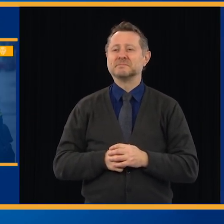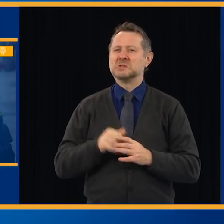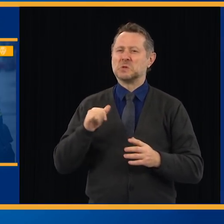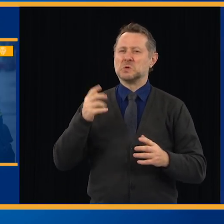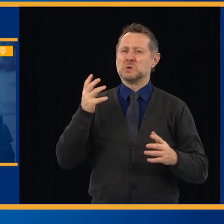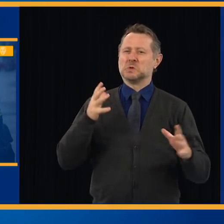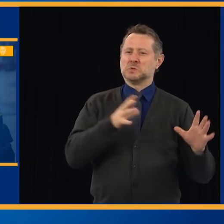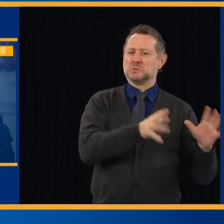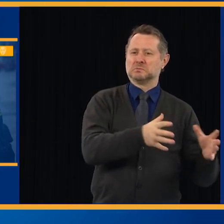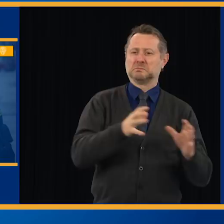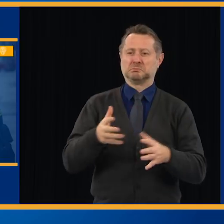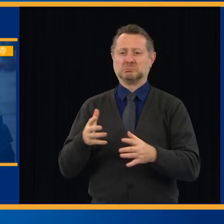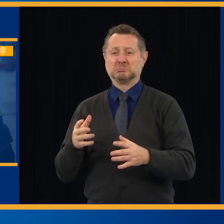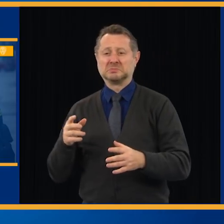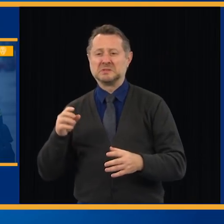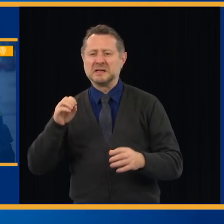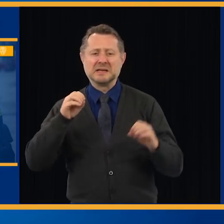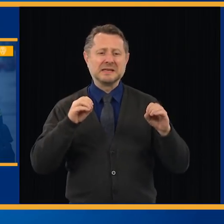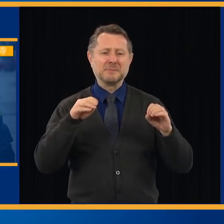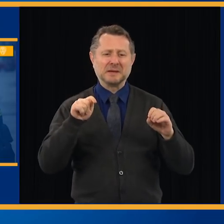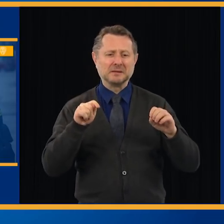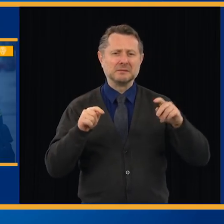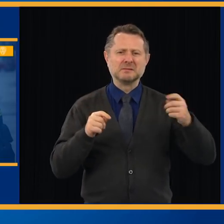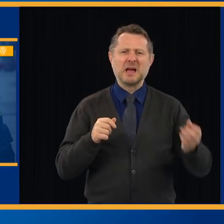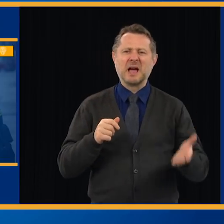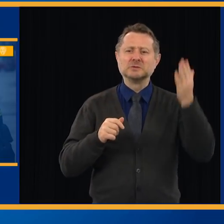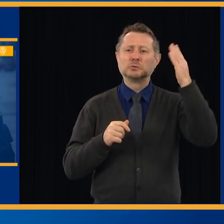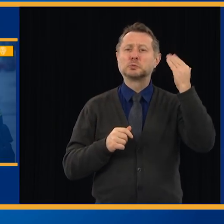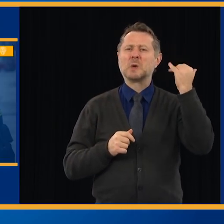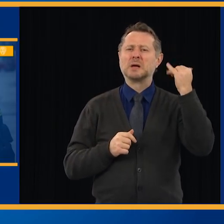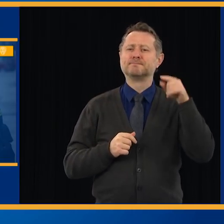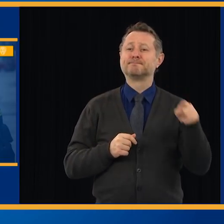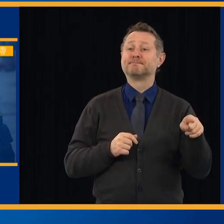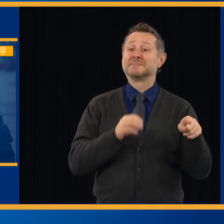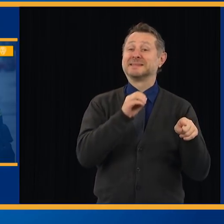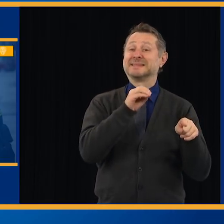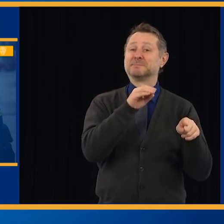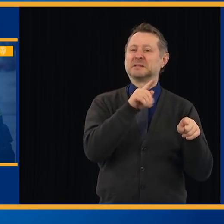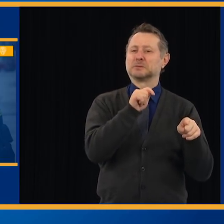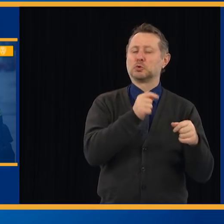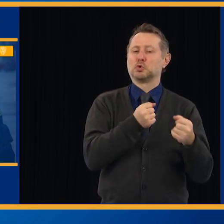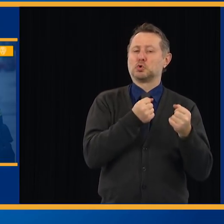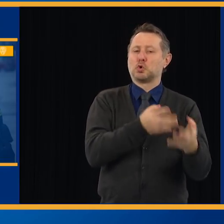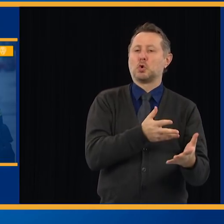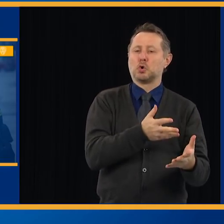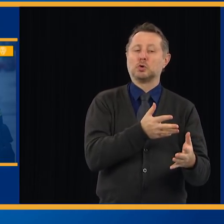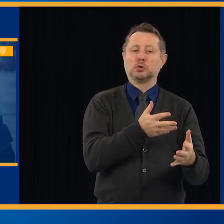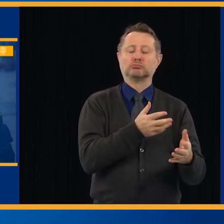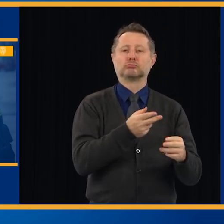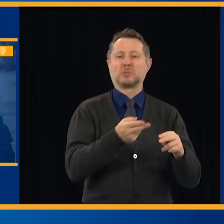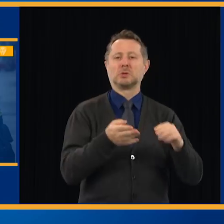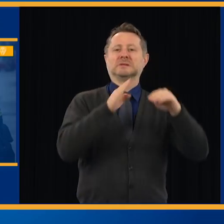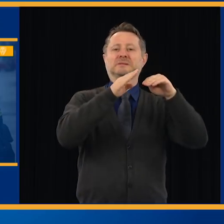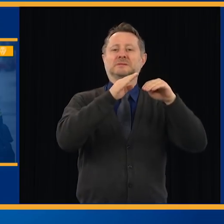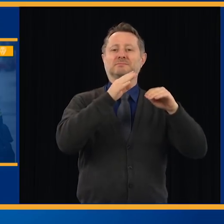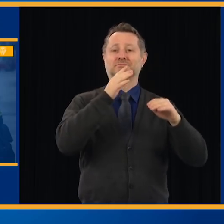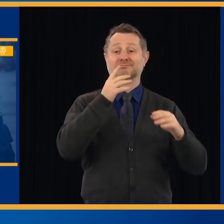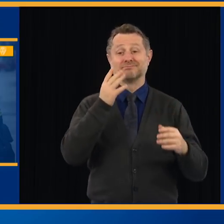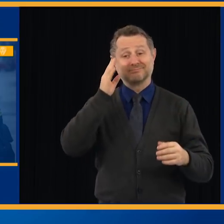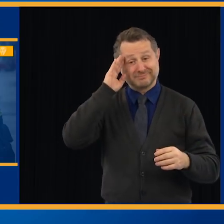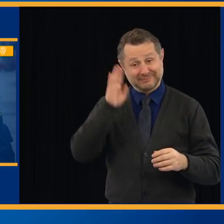EMT number is driving it up, but we have to do more numbers and more research to determine that. Remember, the